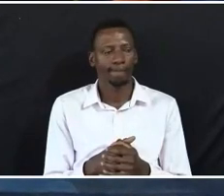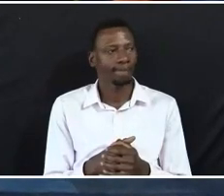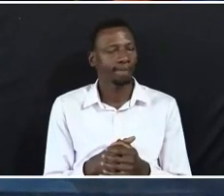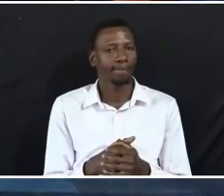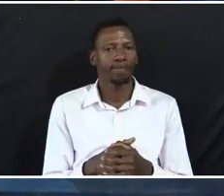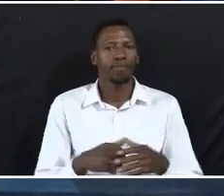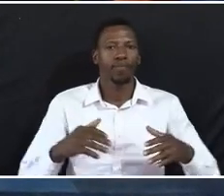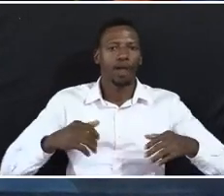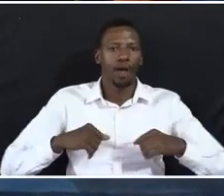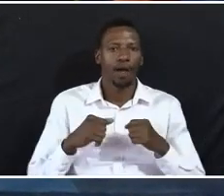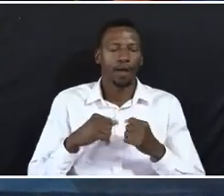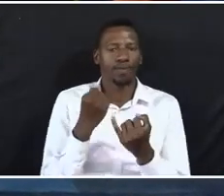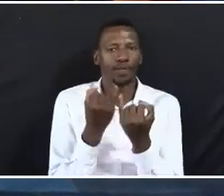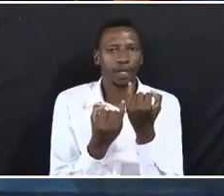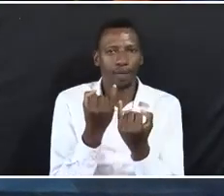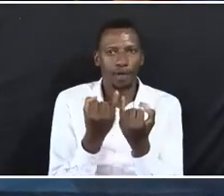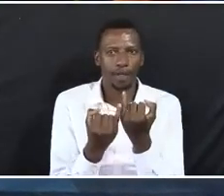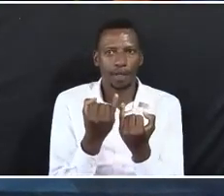Happy Sabbath.